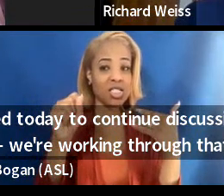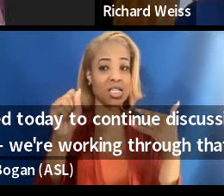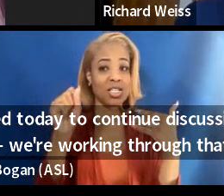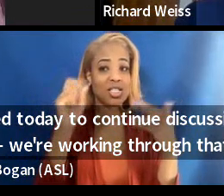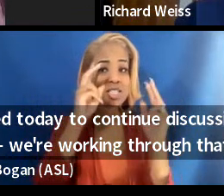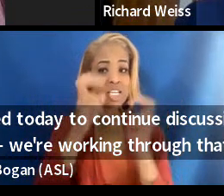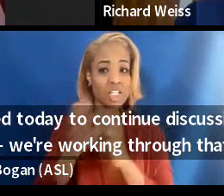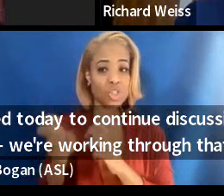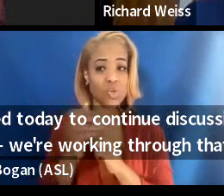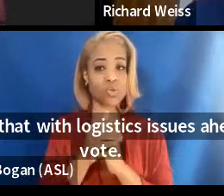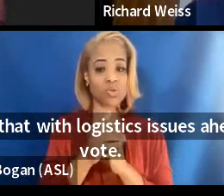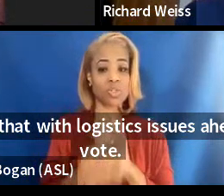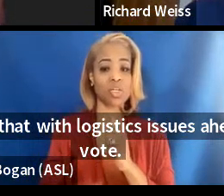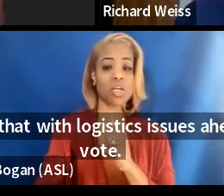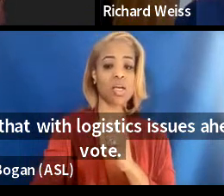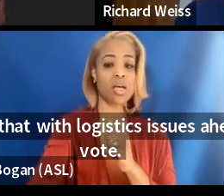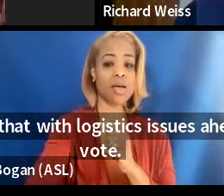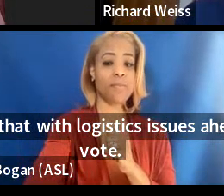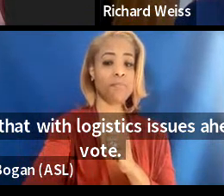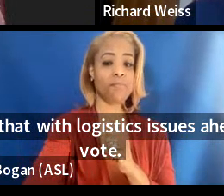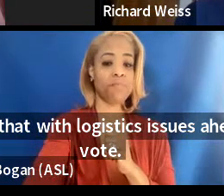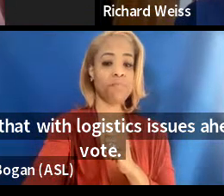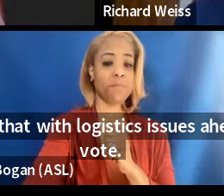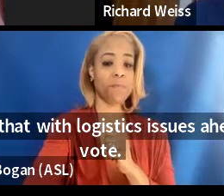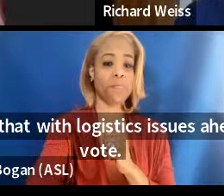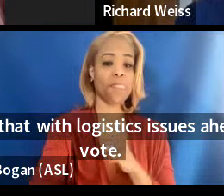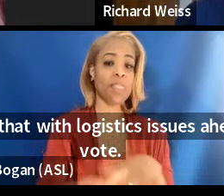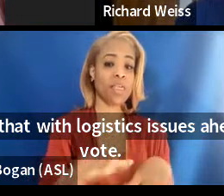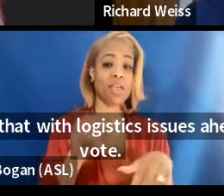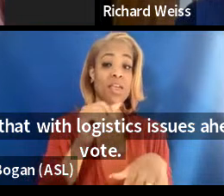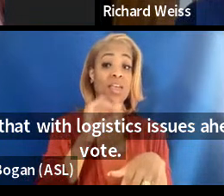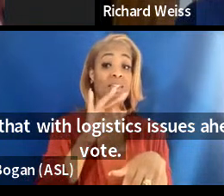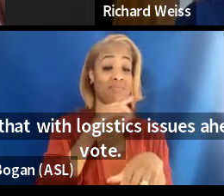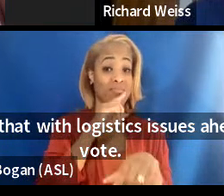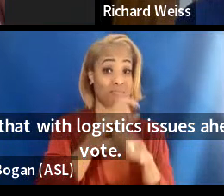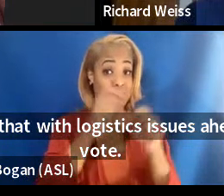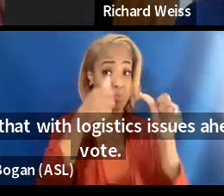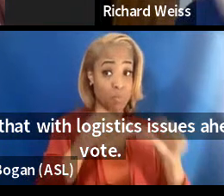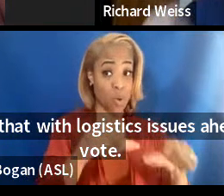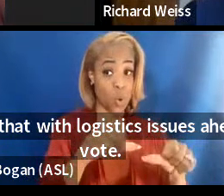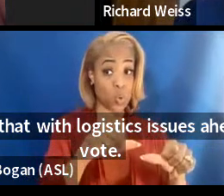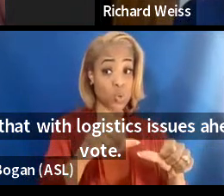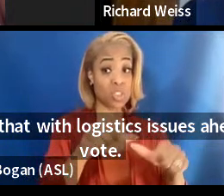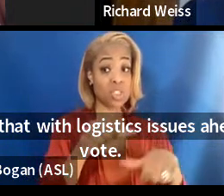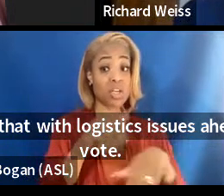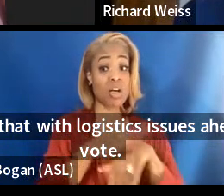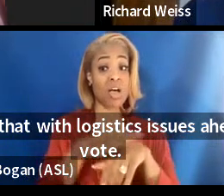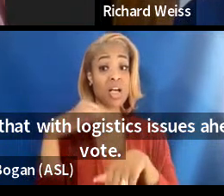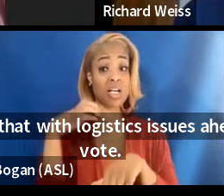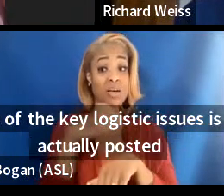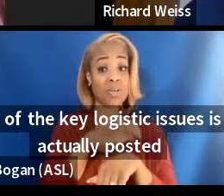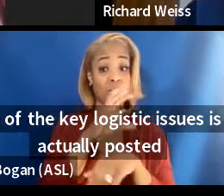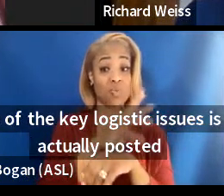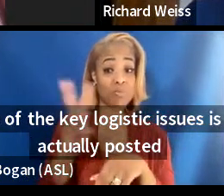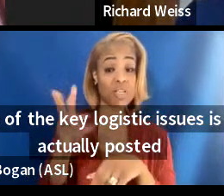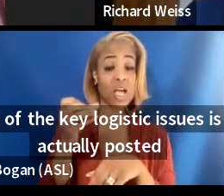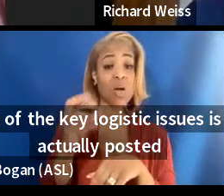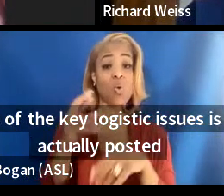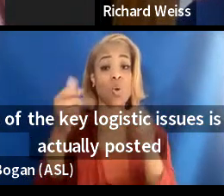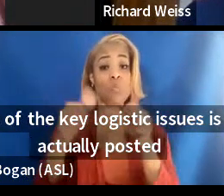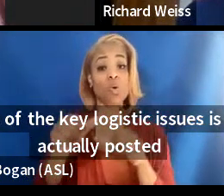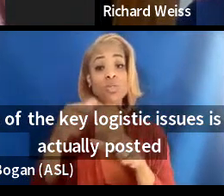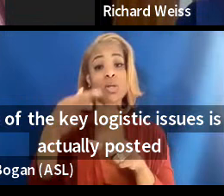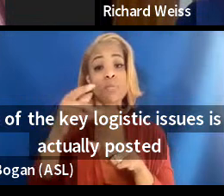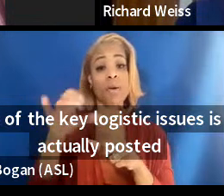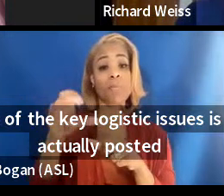I would say one of the kind of key logistics issues is whether it's actually posted on the commission's website or posted on the public comment